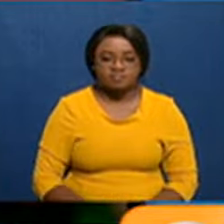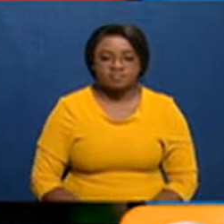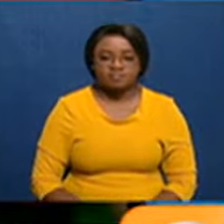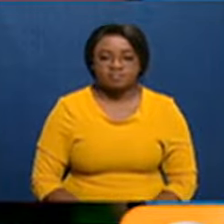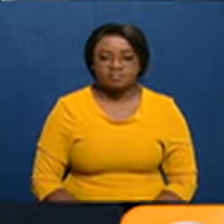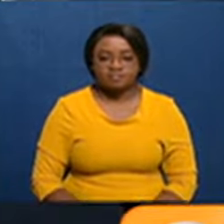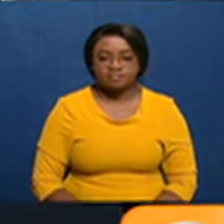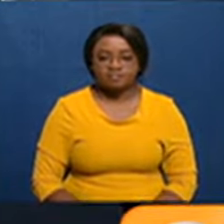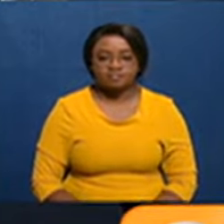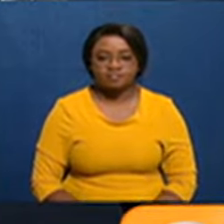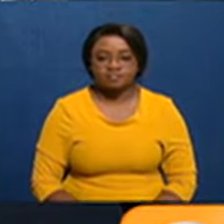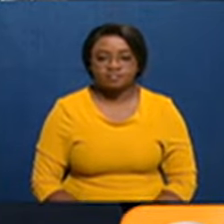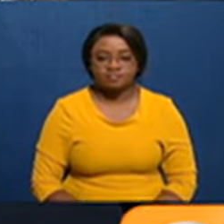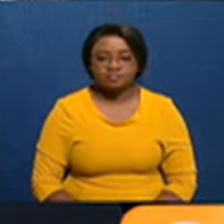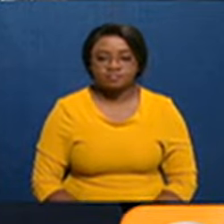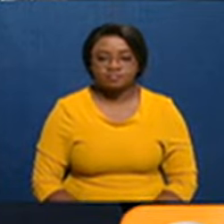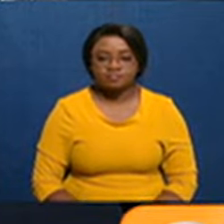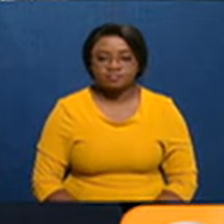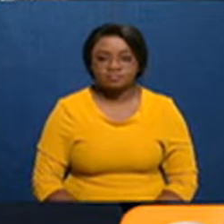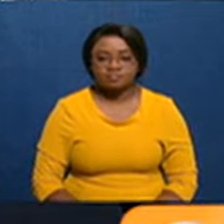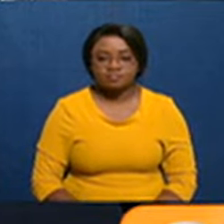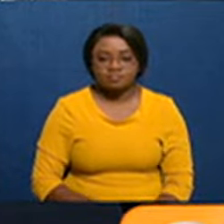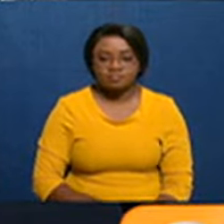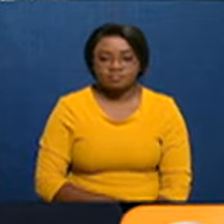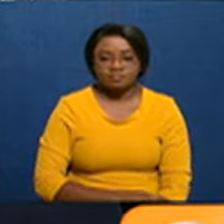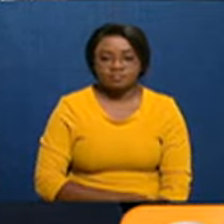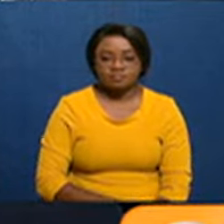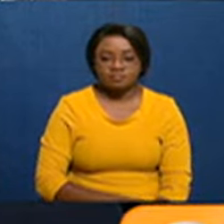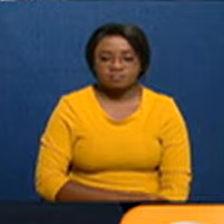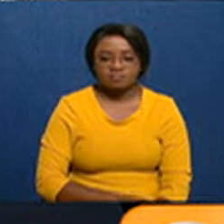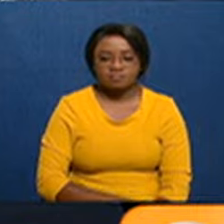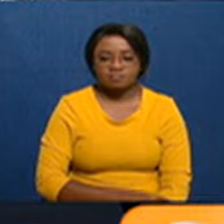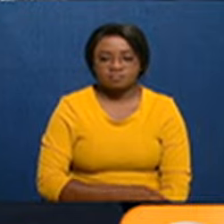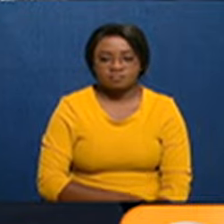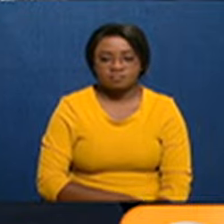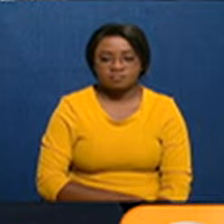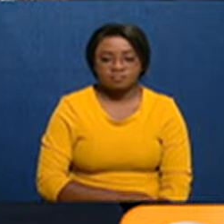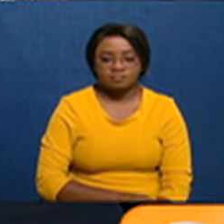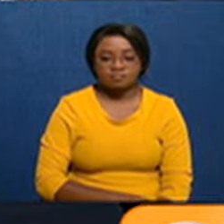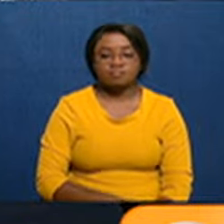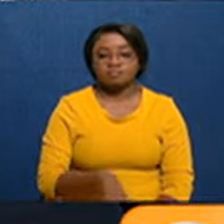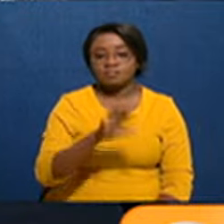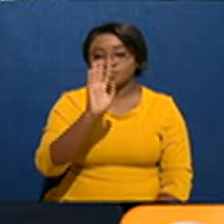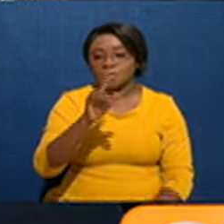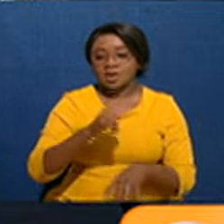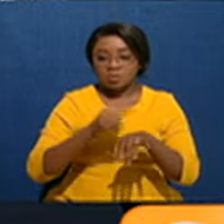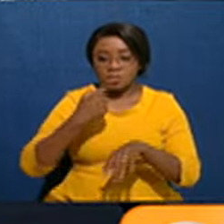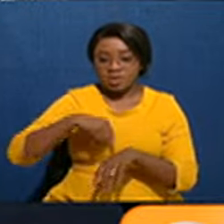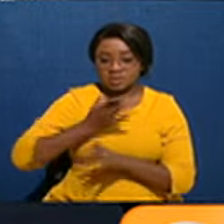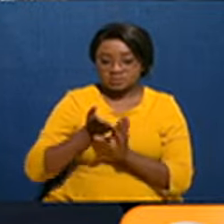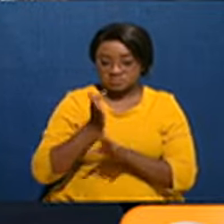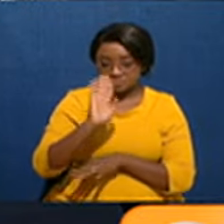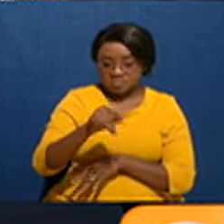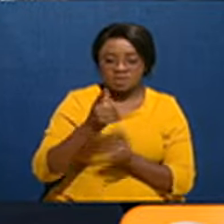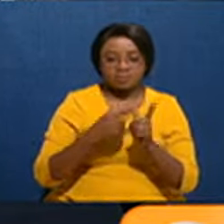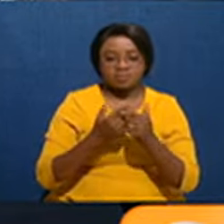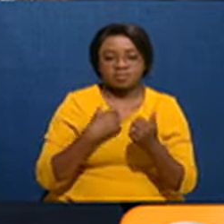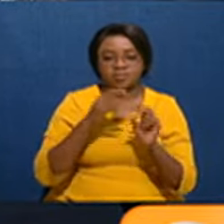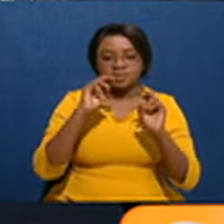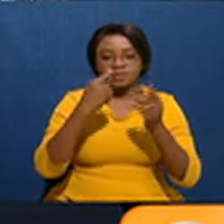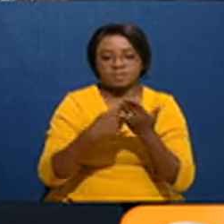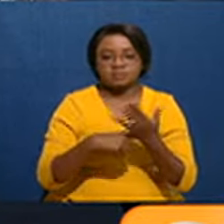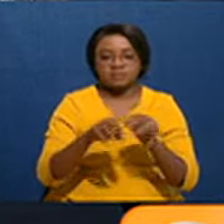Lady and gentlemen, when we get back here at the debating chamber, we'll head to our second thematic area, which